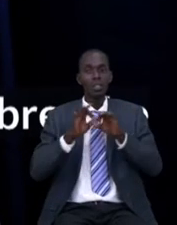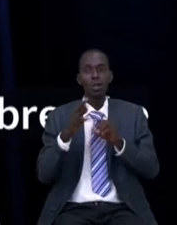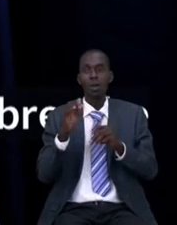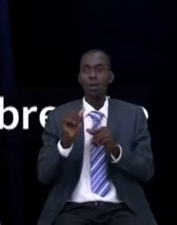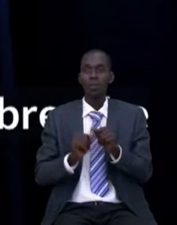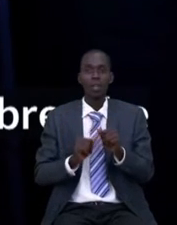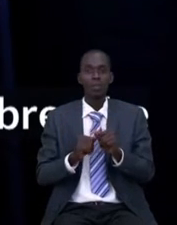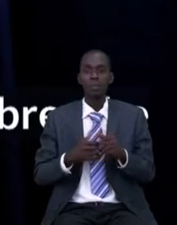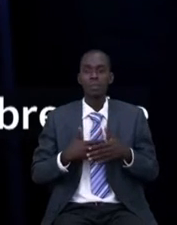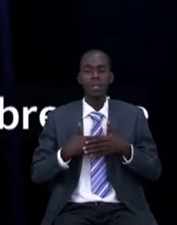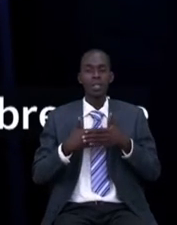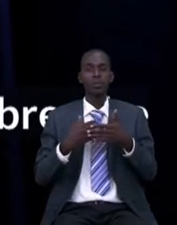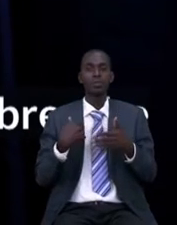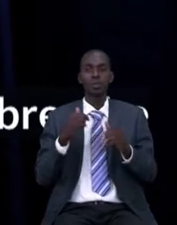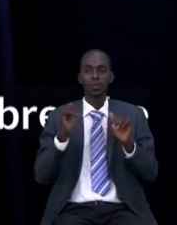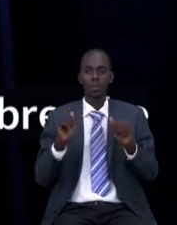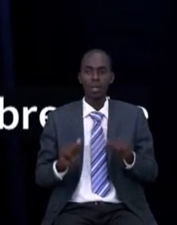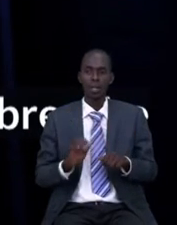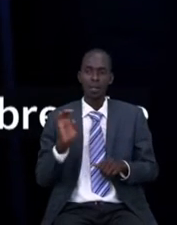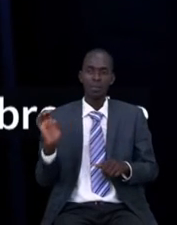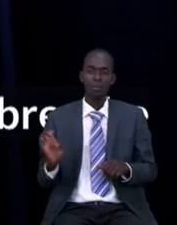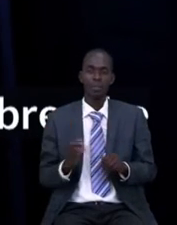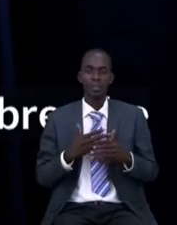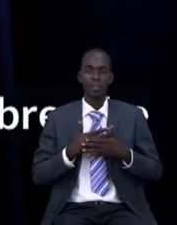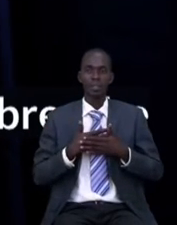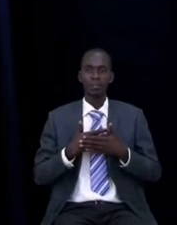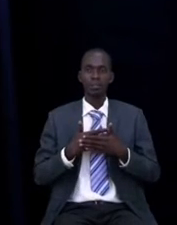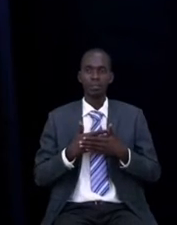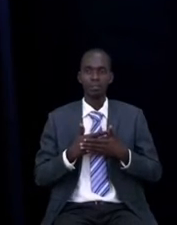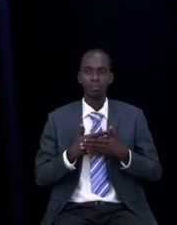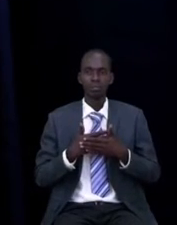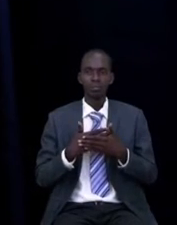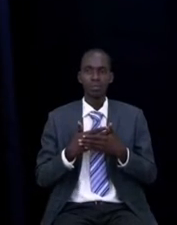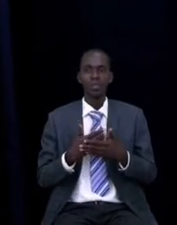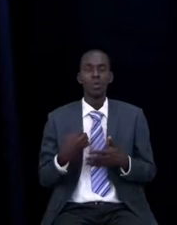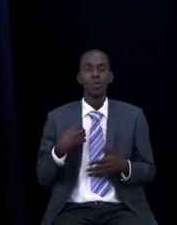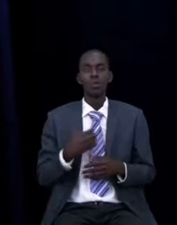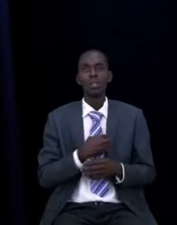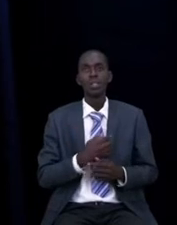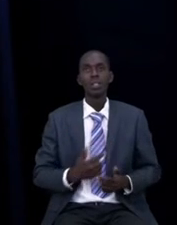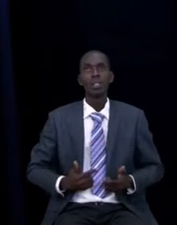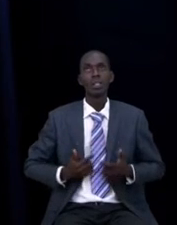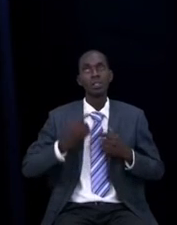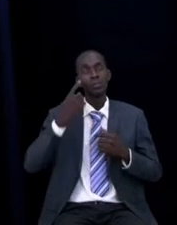Worthy of every breath we could ever breathe. We live for you.